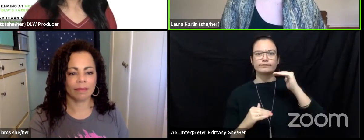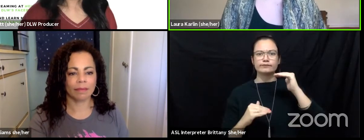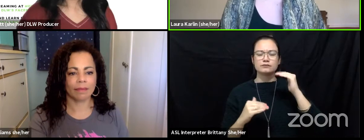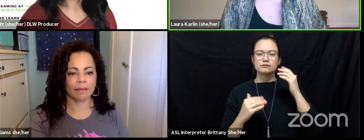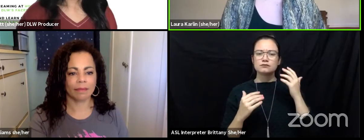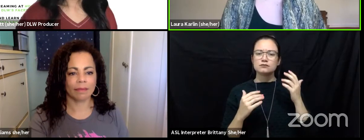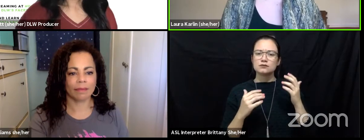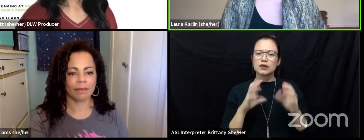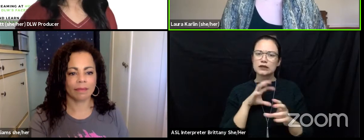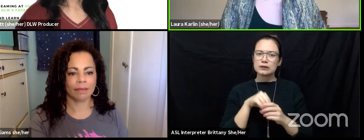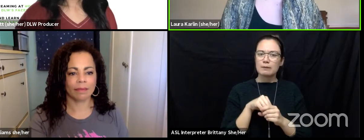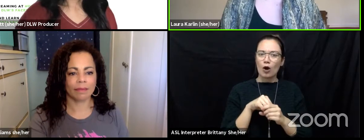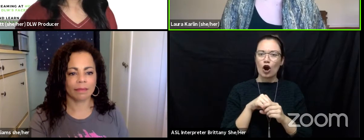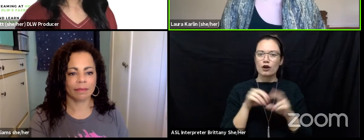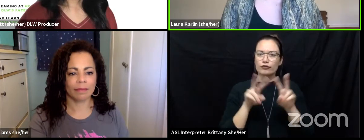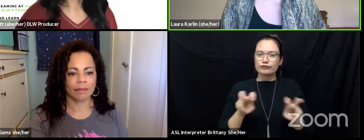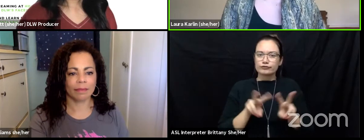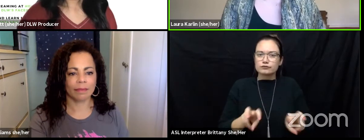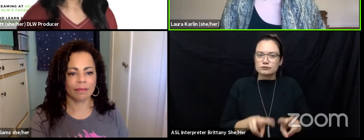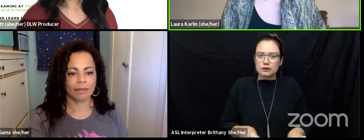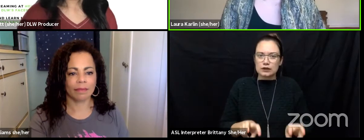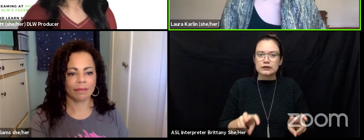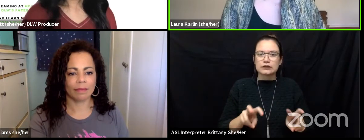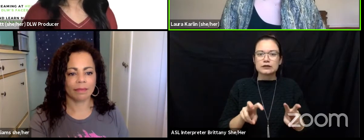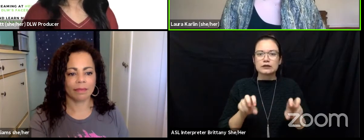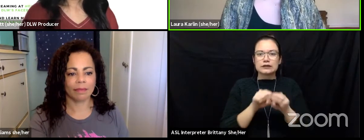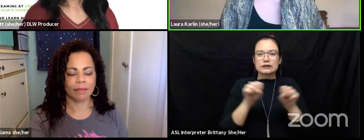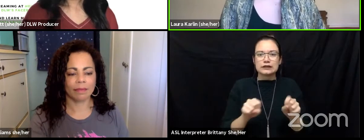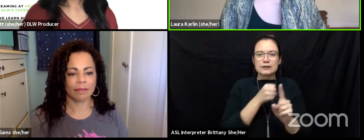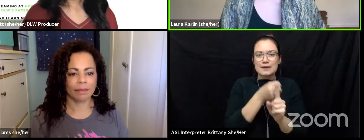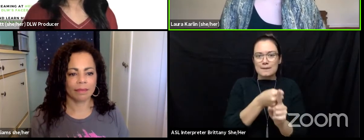is part of looking at systems impacted. And also,